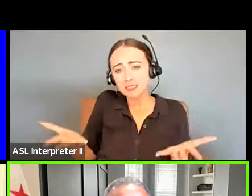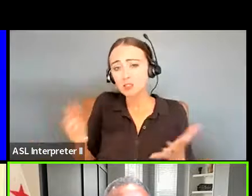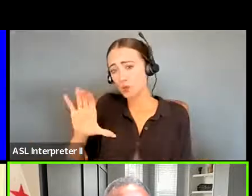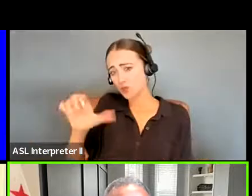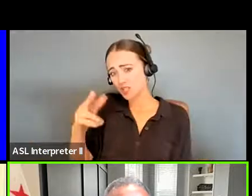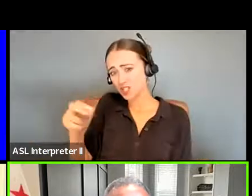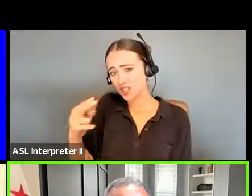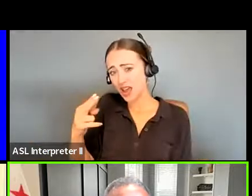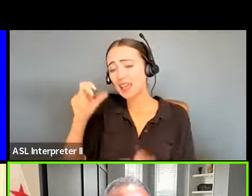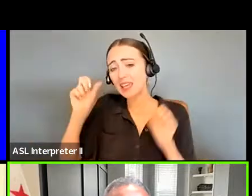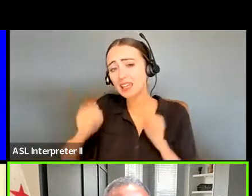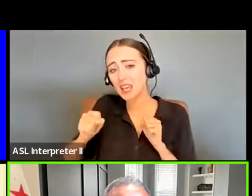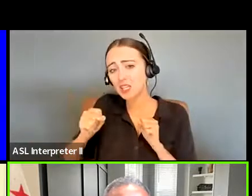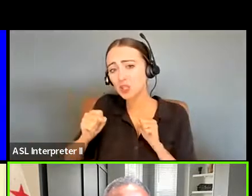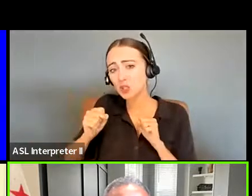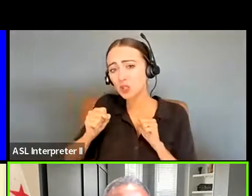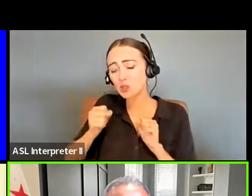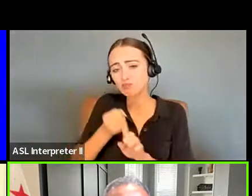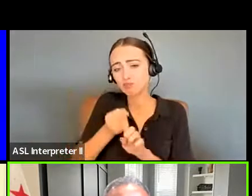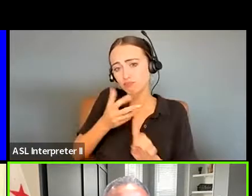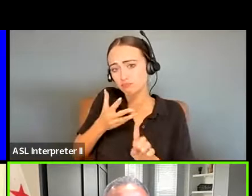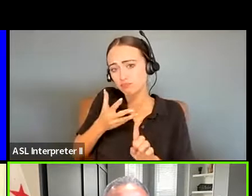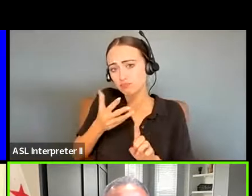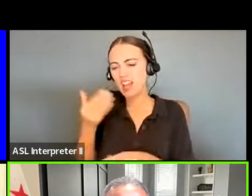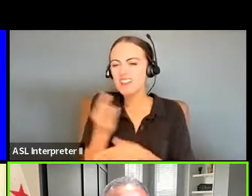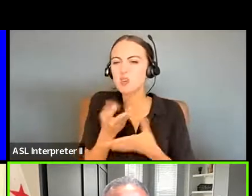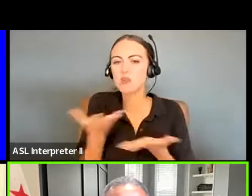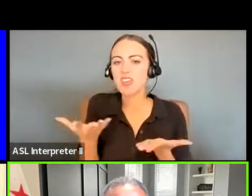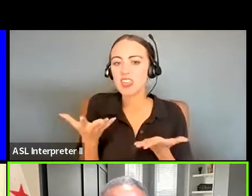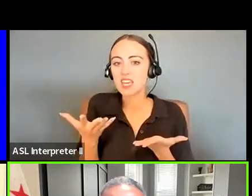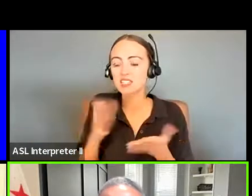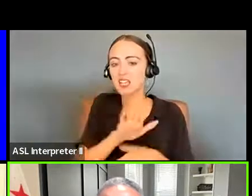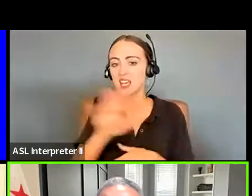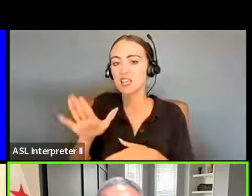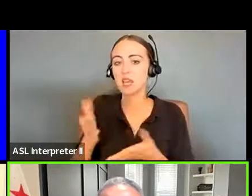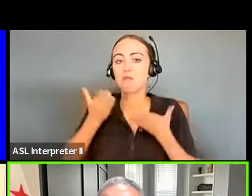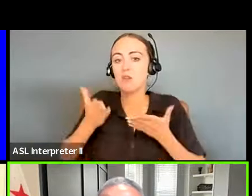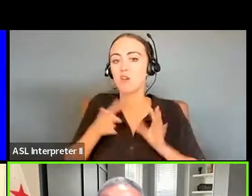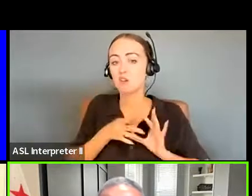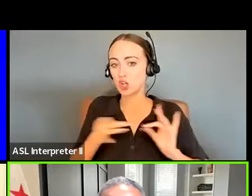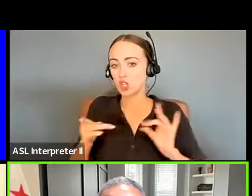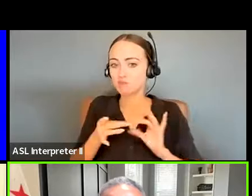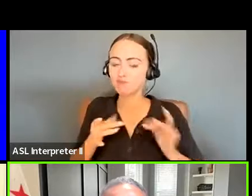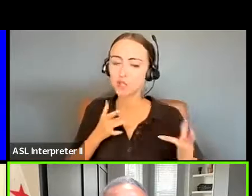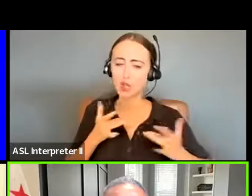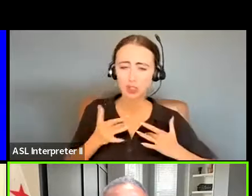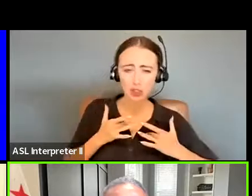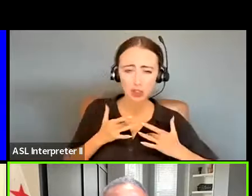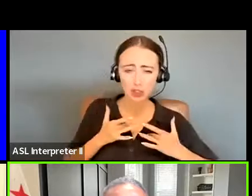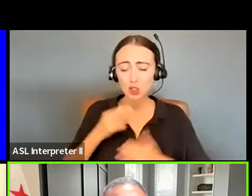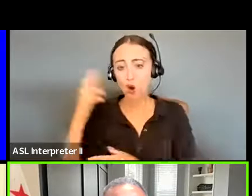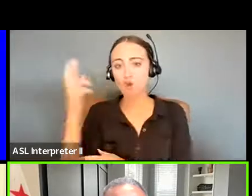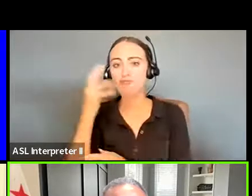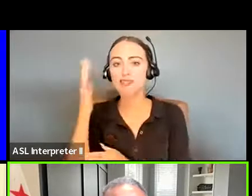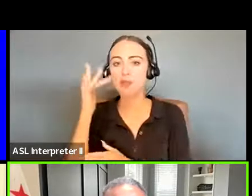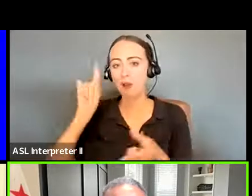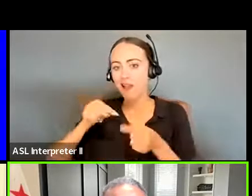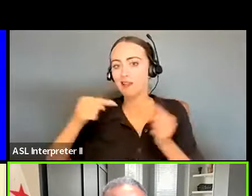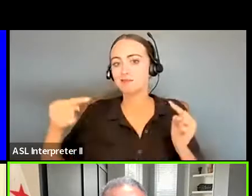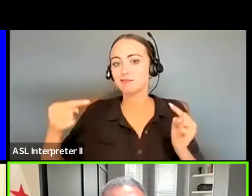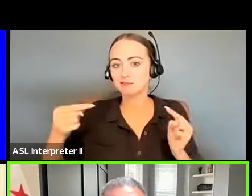Che, if you could characterize the sorts of things that people raise concerns or would cause them to oppose